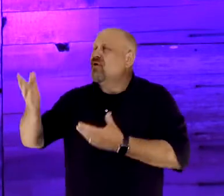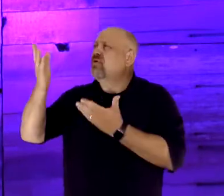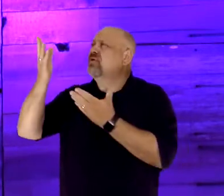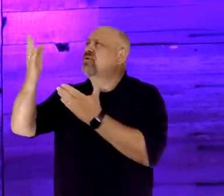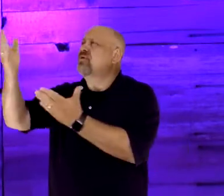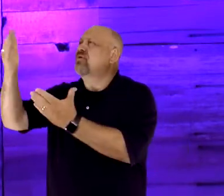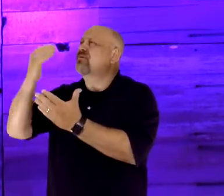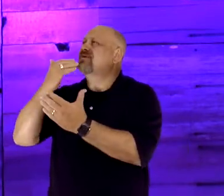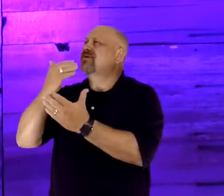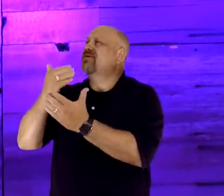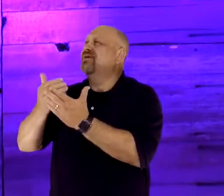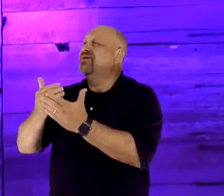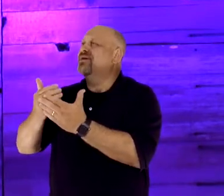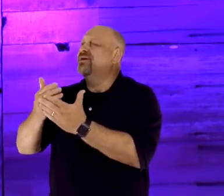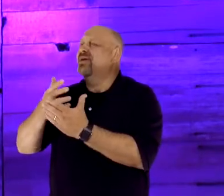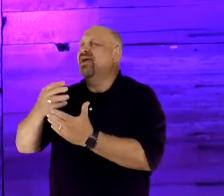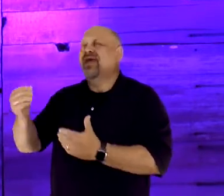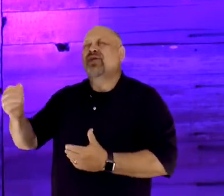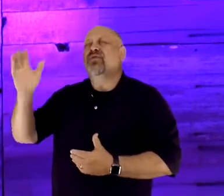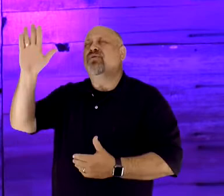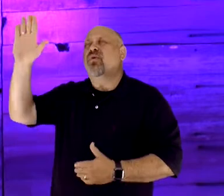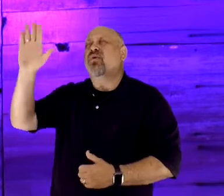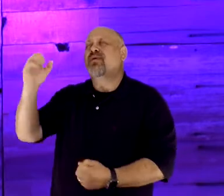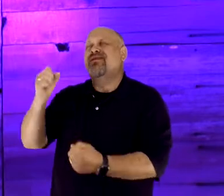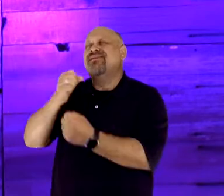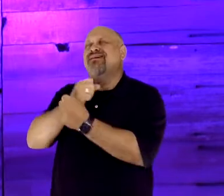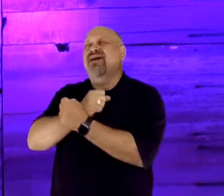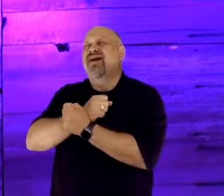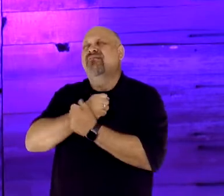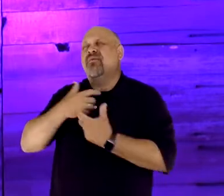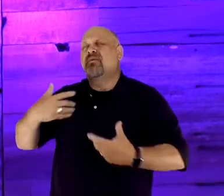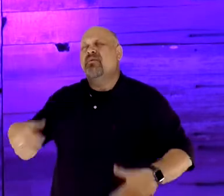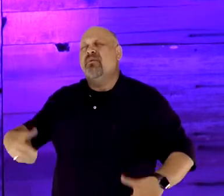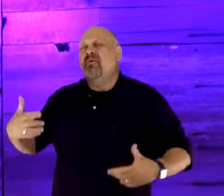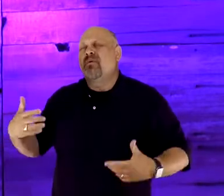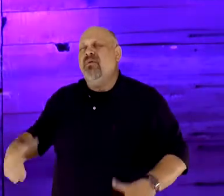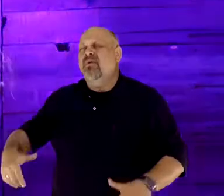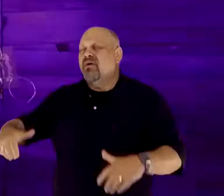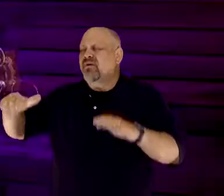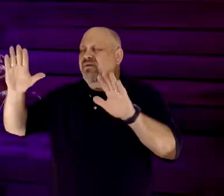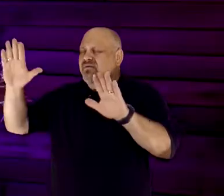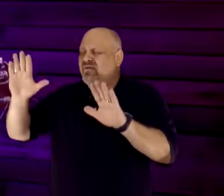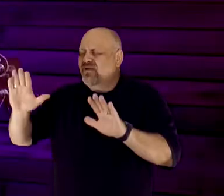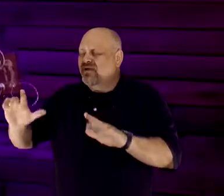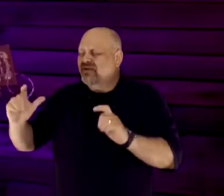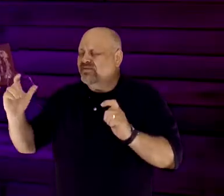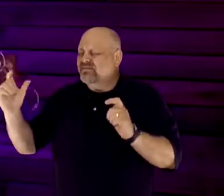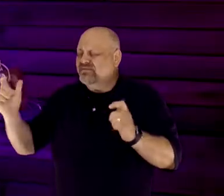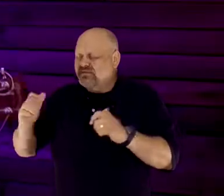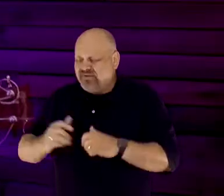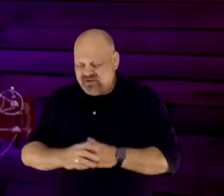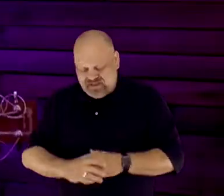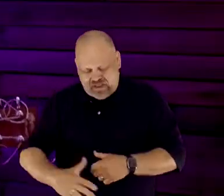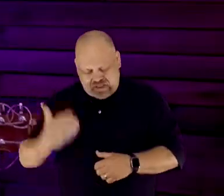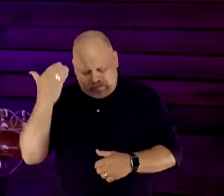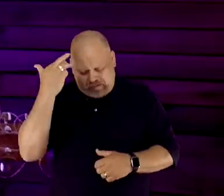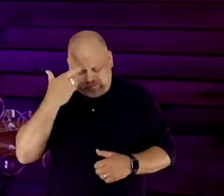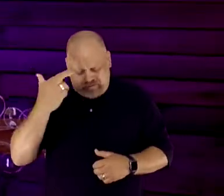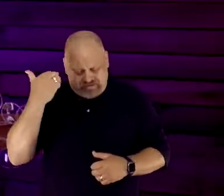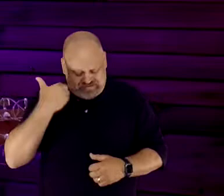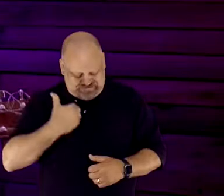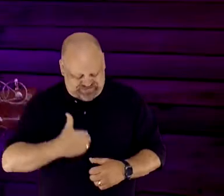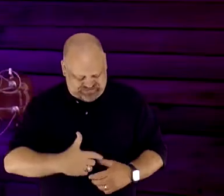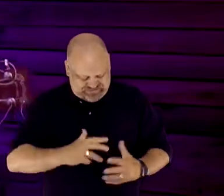that you're good and your love is great. 'Cause